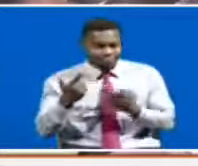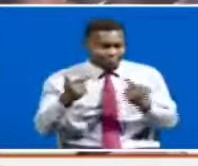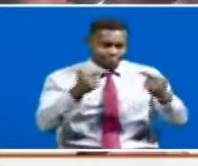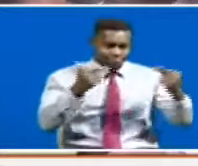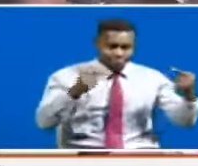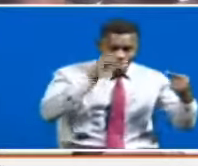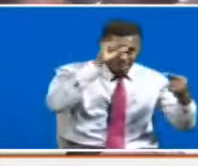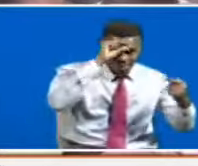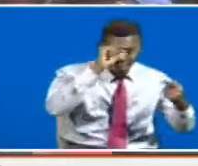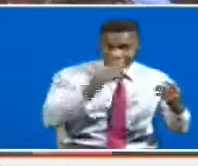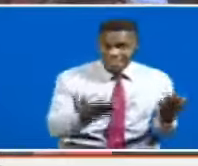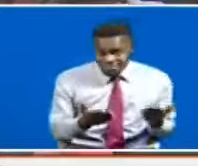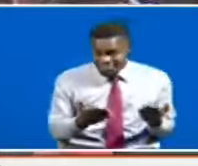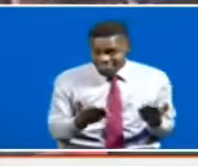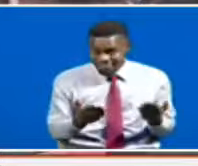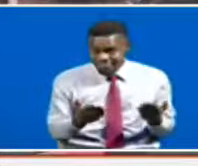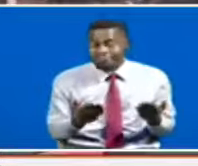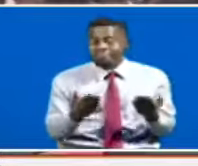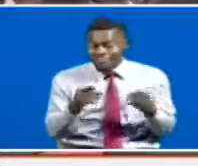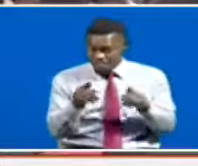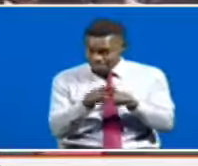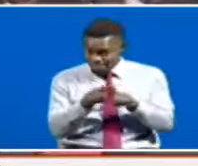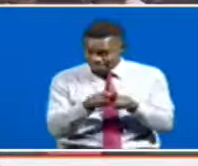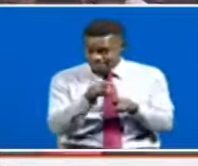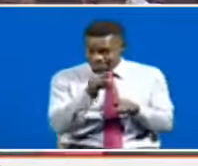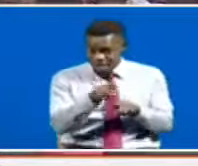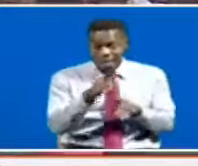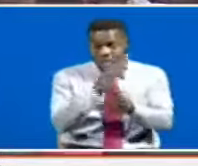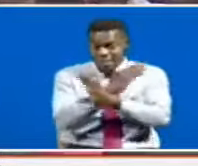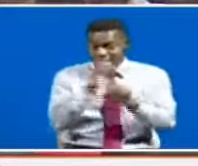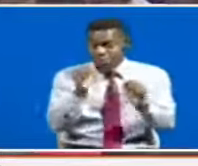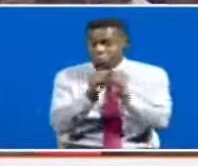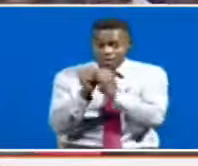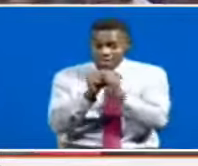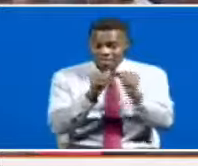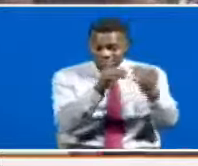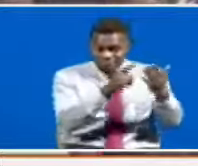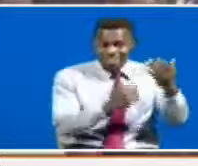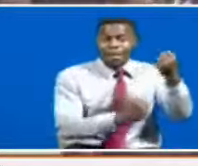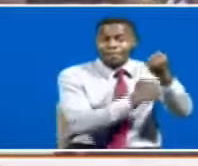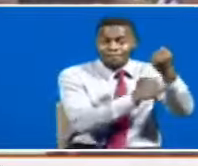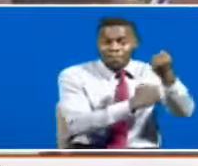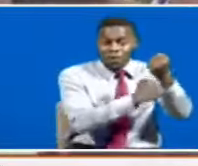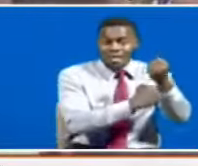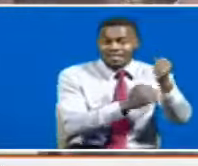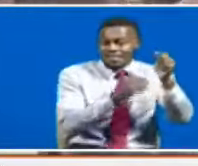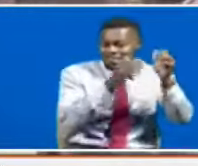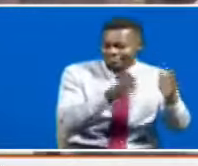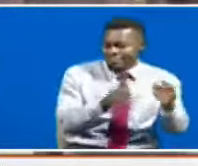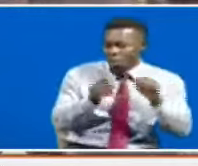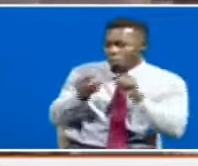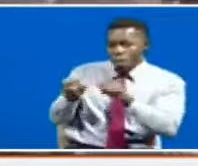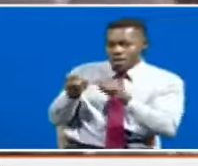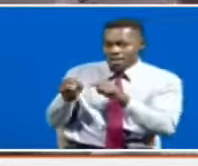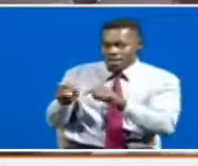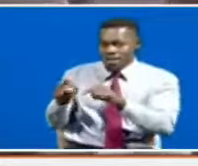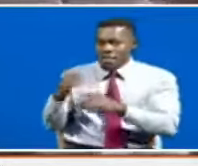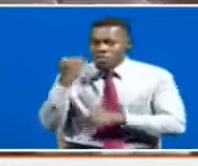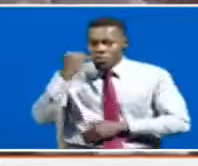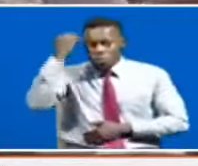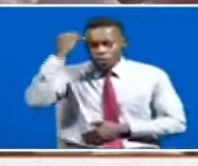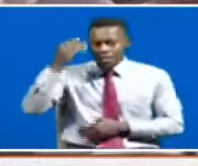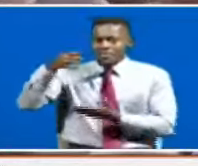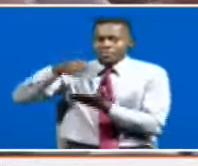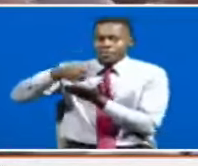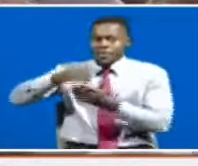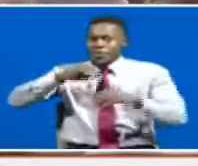section of members of the legislature. The president and his troops have on several occasions accused judiciary of corruption, claiming that